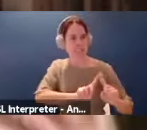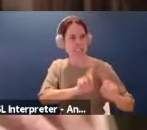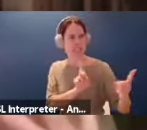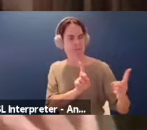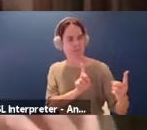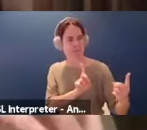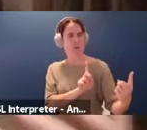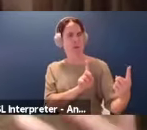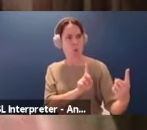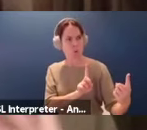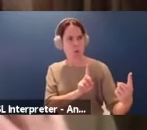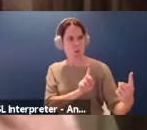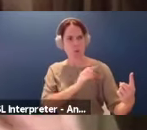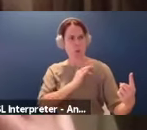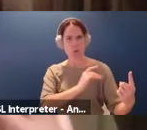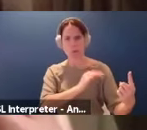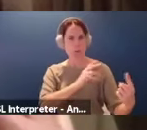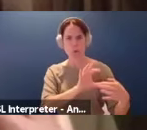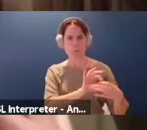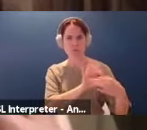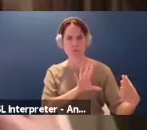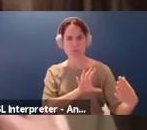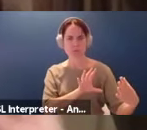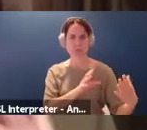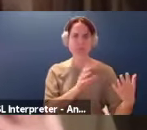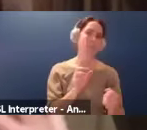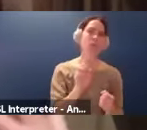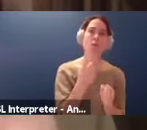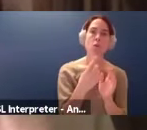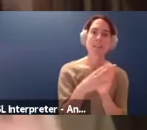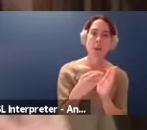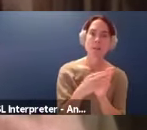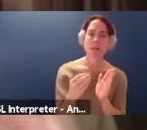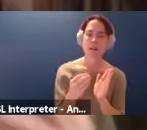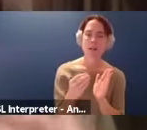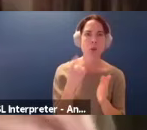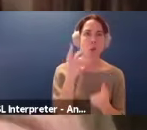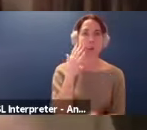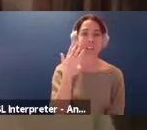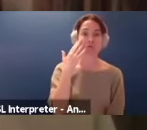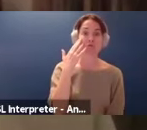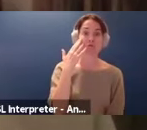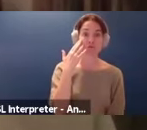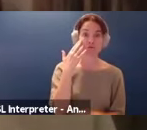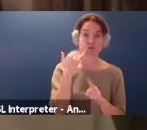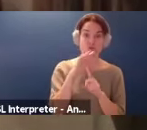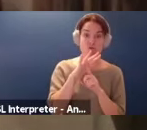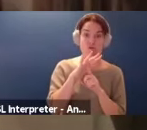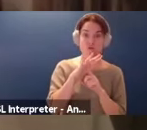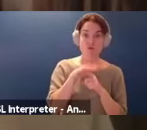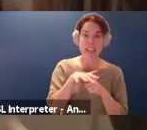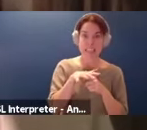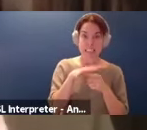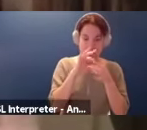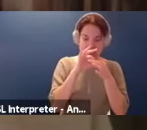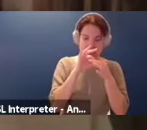one example that uh when race is uh um is sort of embedded in the whole culture then that means that all